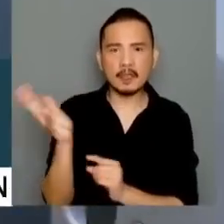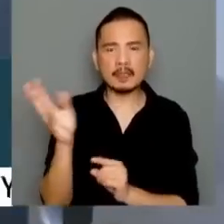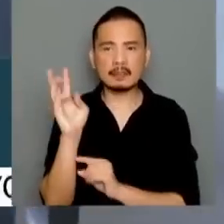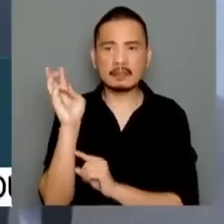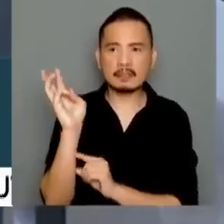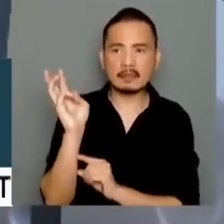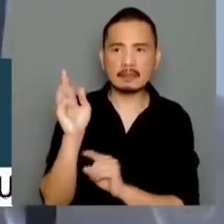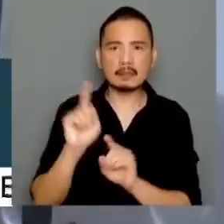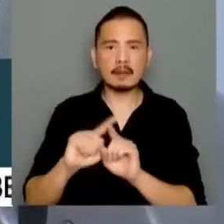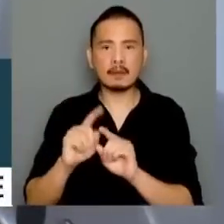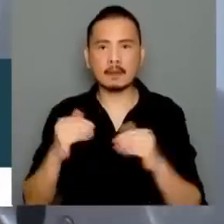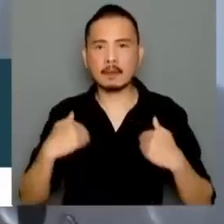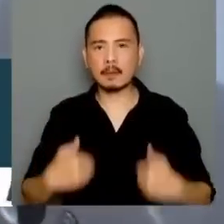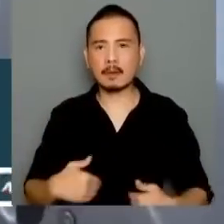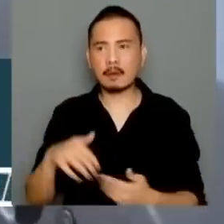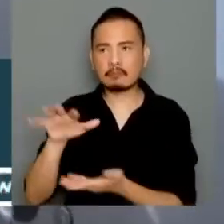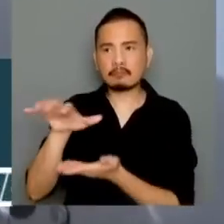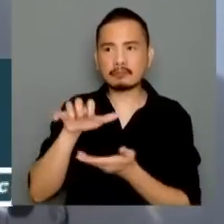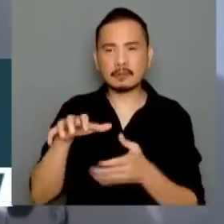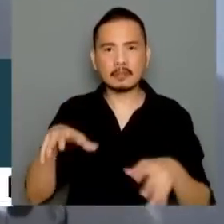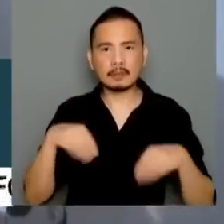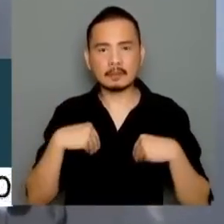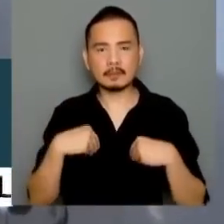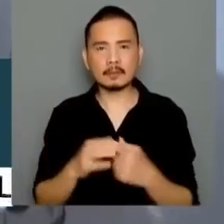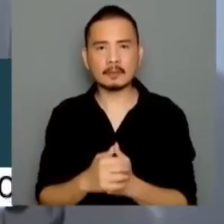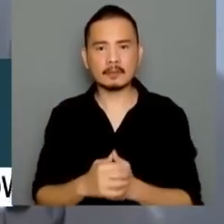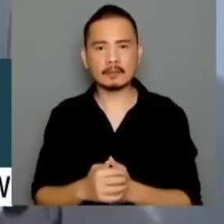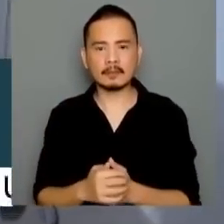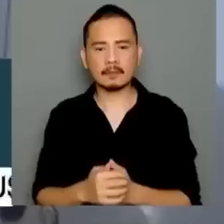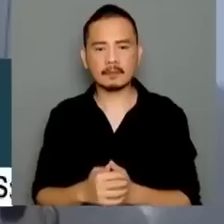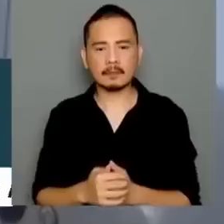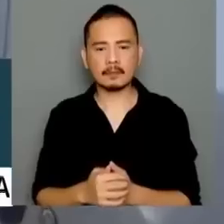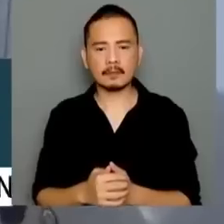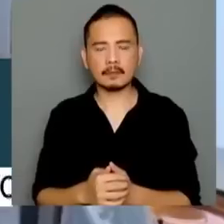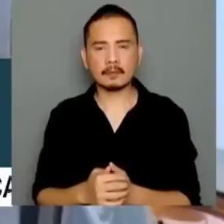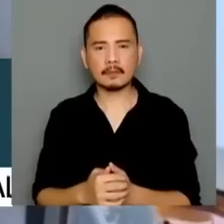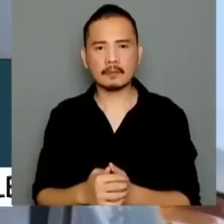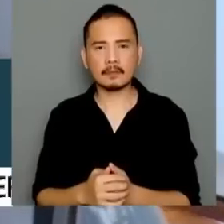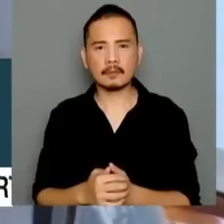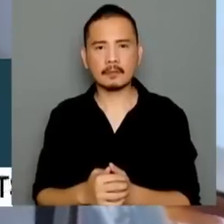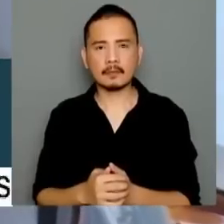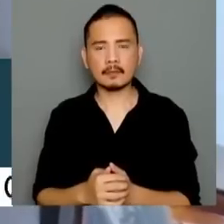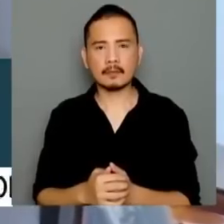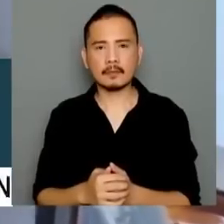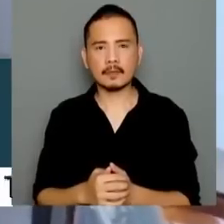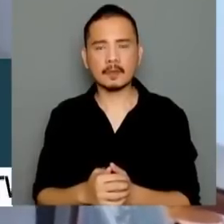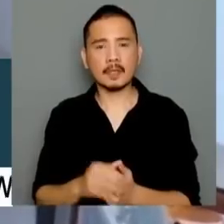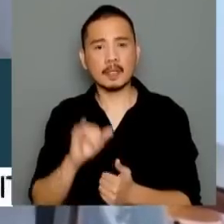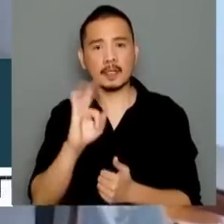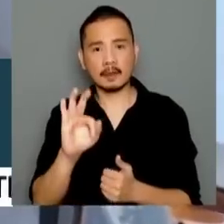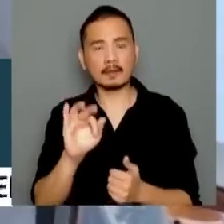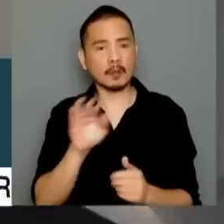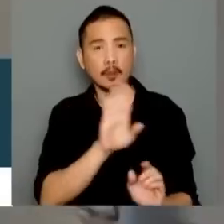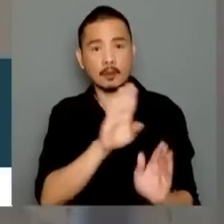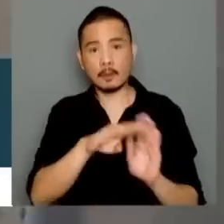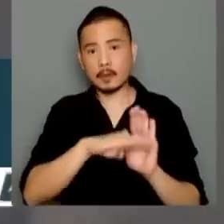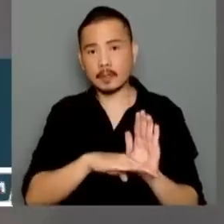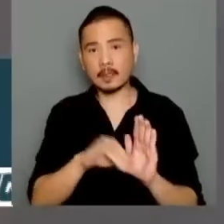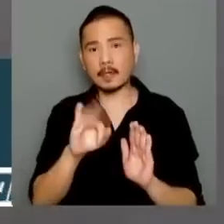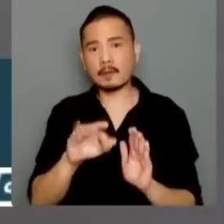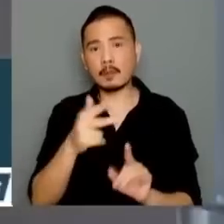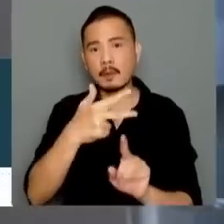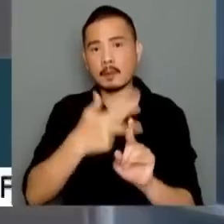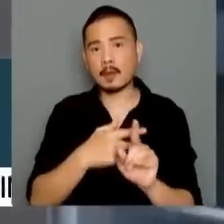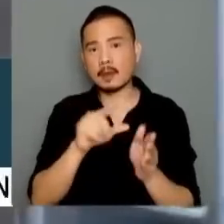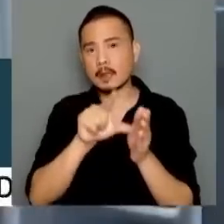the NBP. And the protocol actually is that if within 3 months these bodies are not